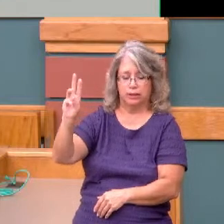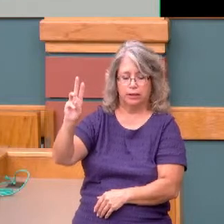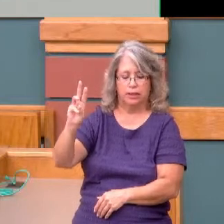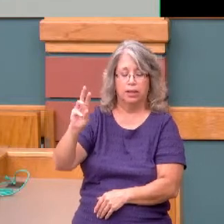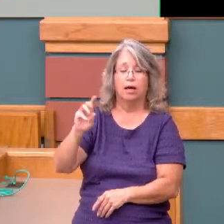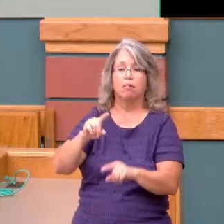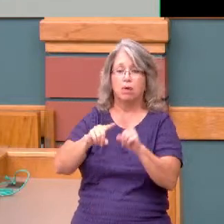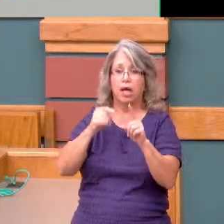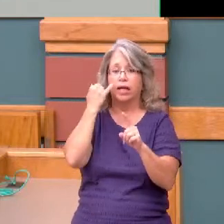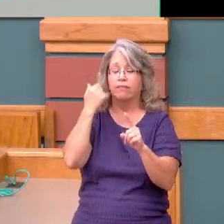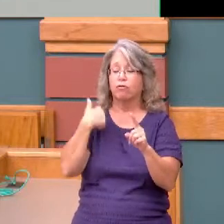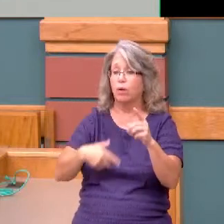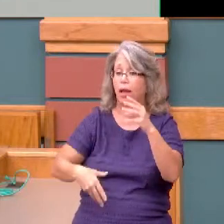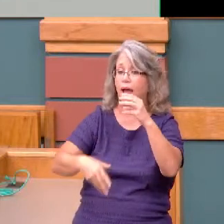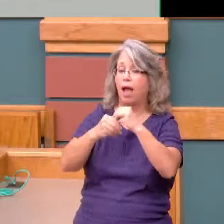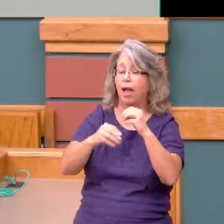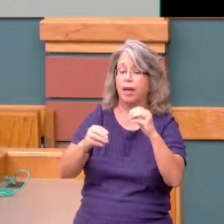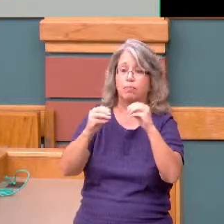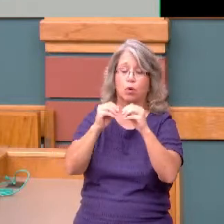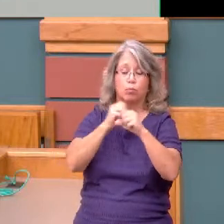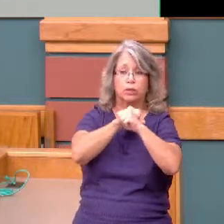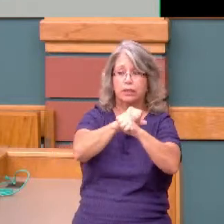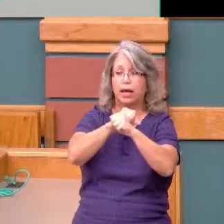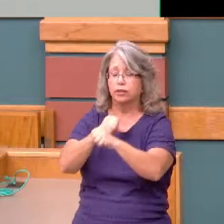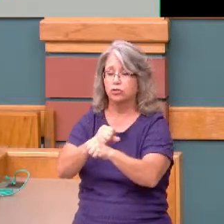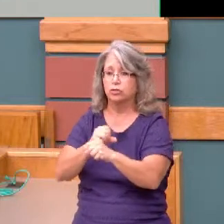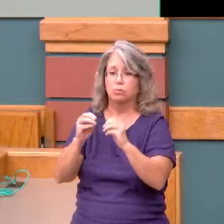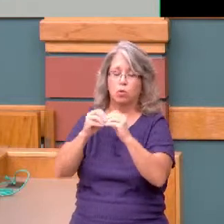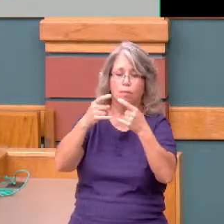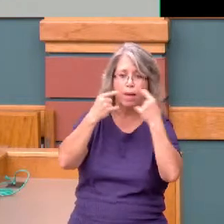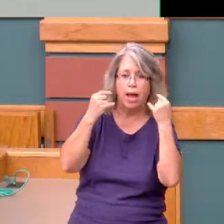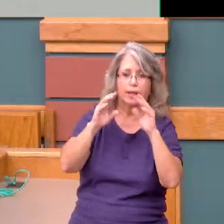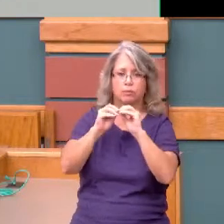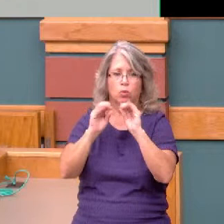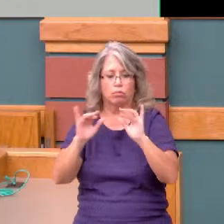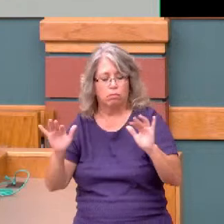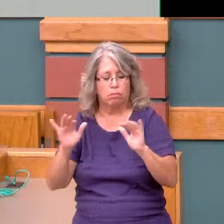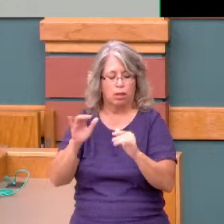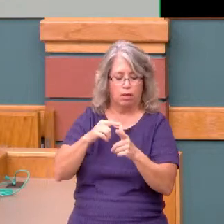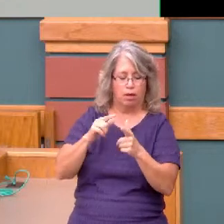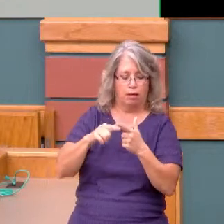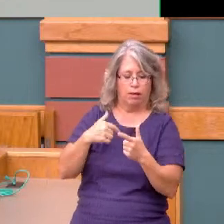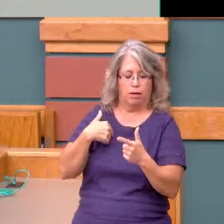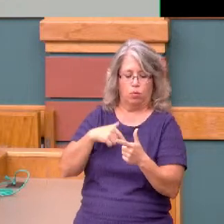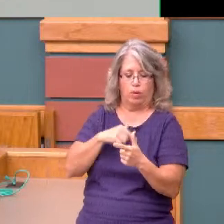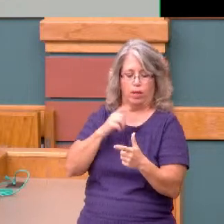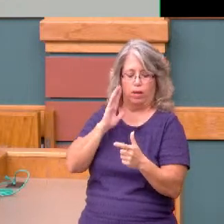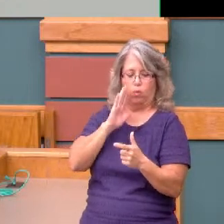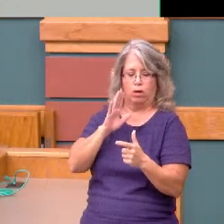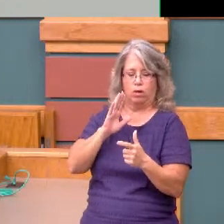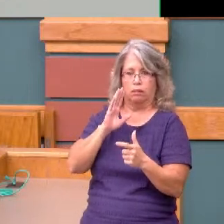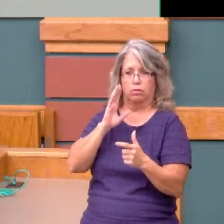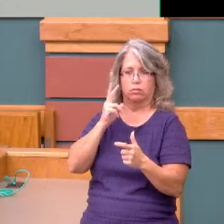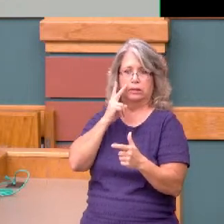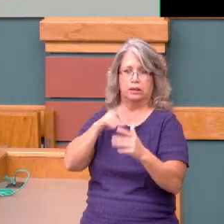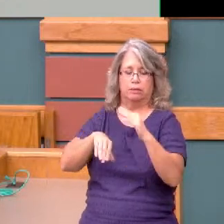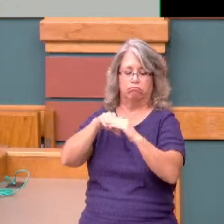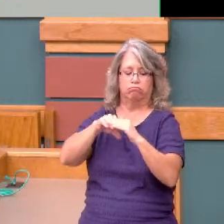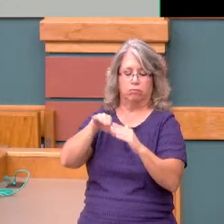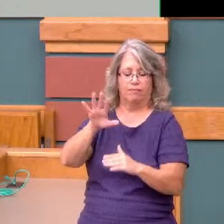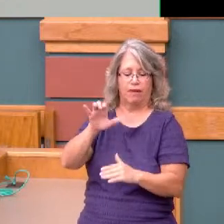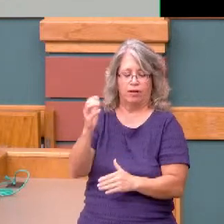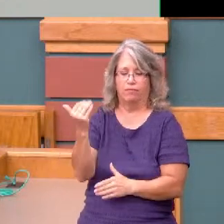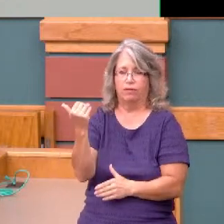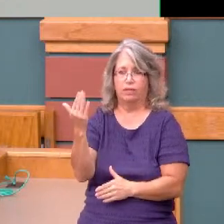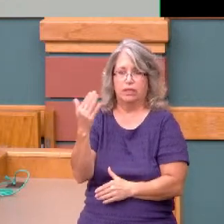September 1st. Now, you'll notice that there is a difference here between the observed number of COVID inpatients, which is here in black,